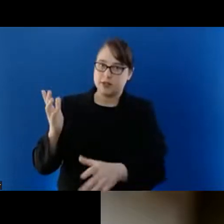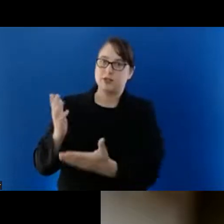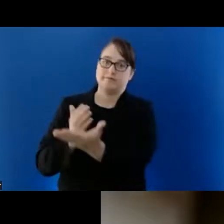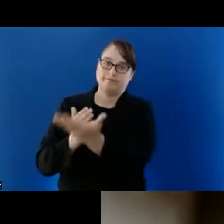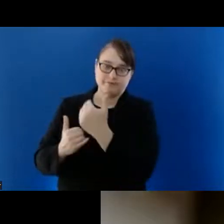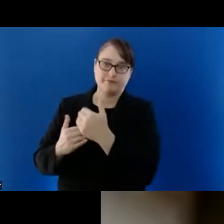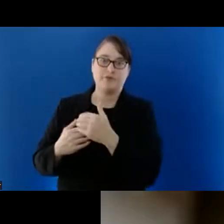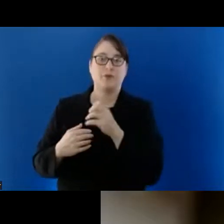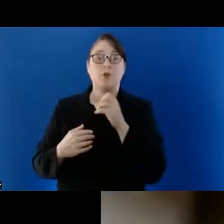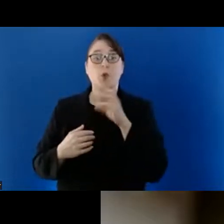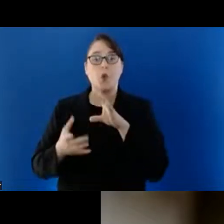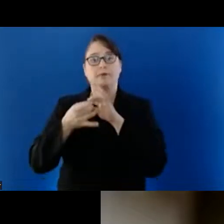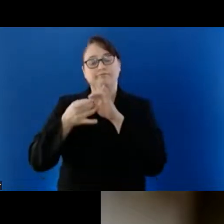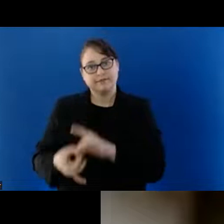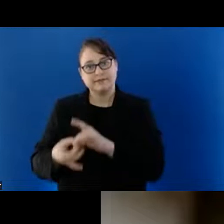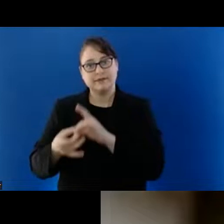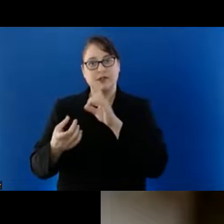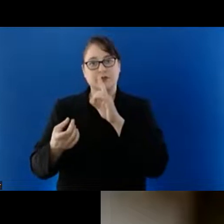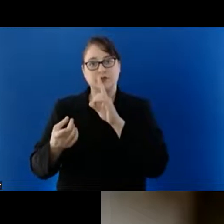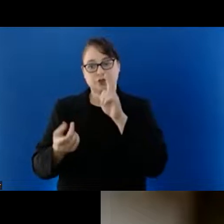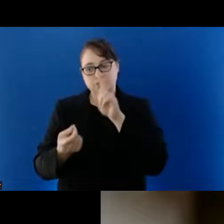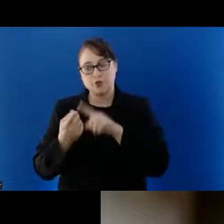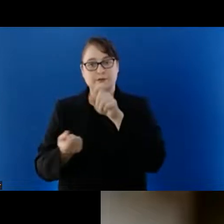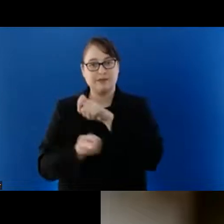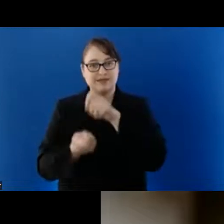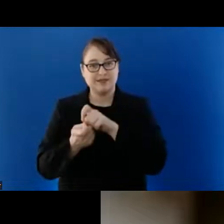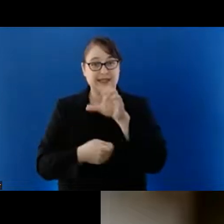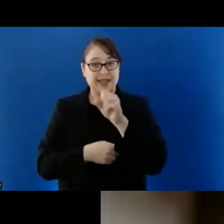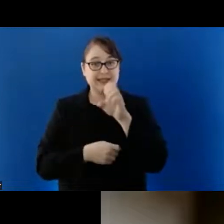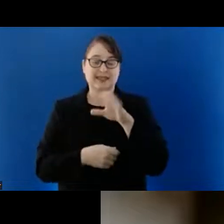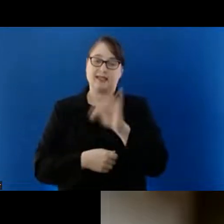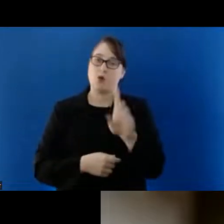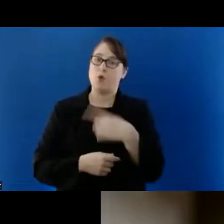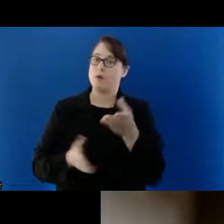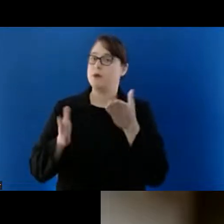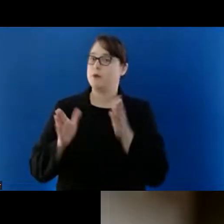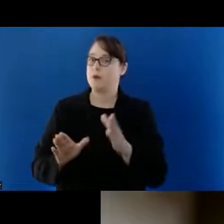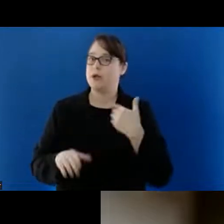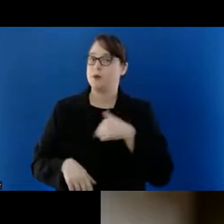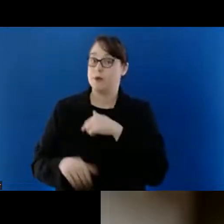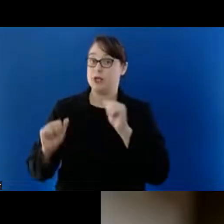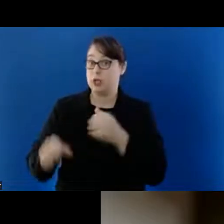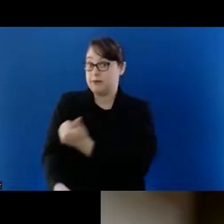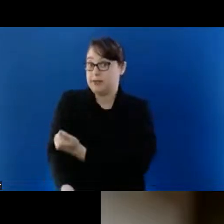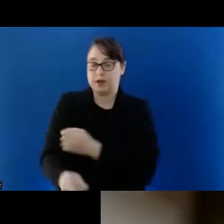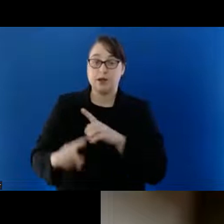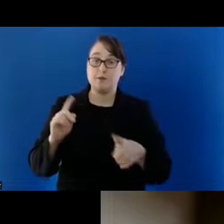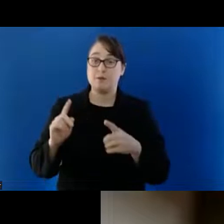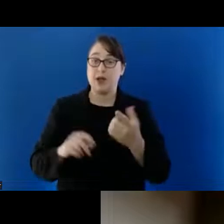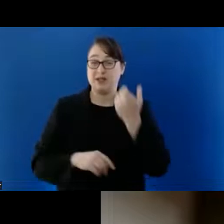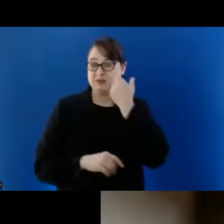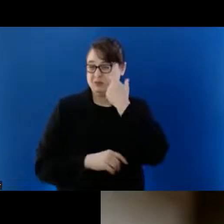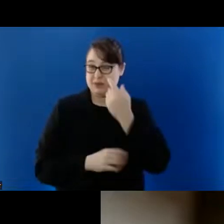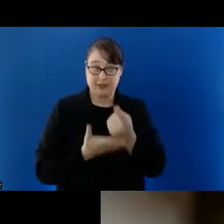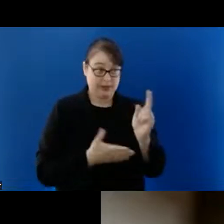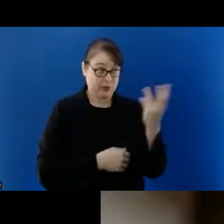epidemiologically linked to cases. So that's the only way they could get vaccinated within our clinic. But as of last Wednesday, we are now vaccinating everybody that wants it.